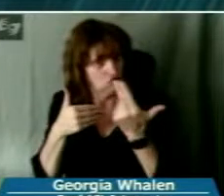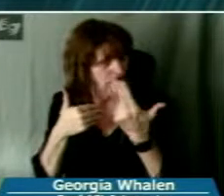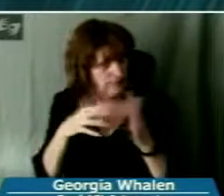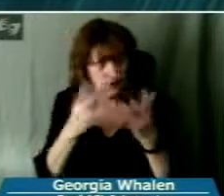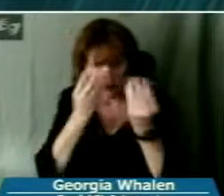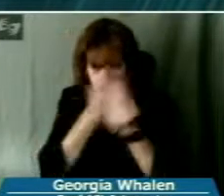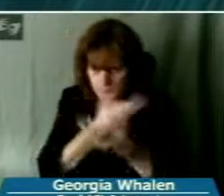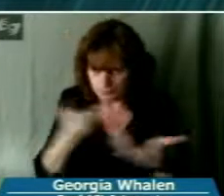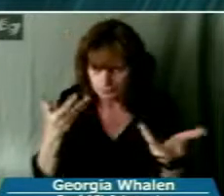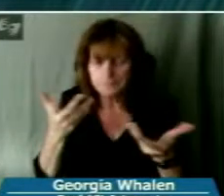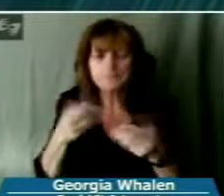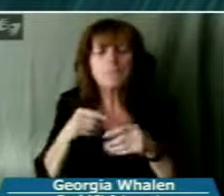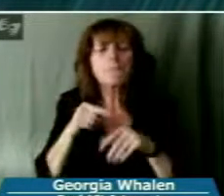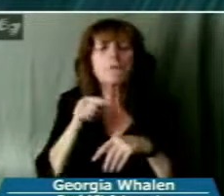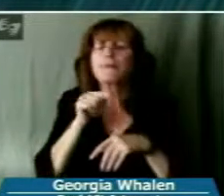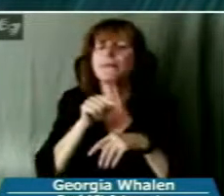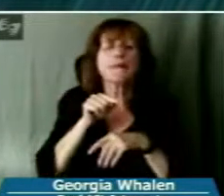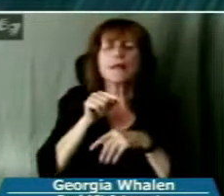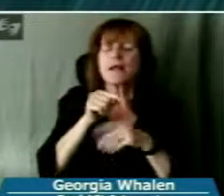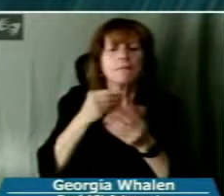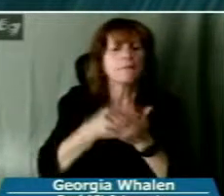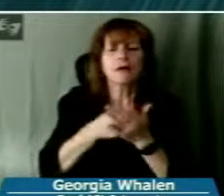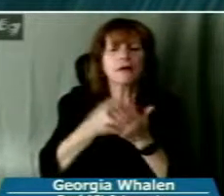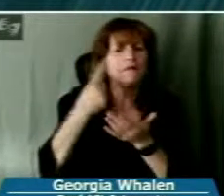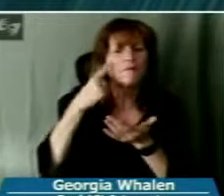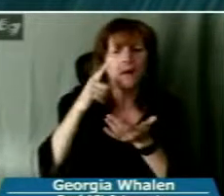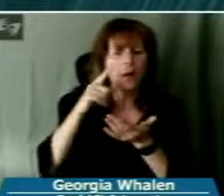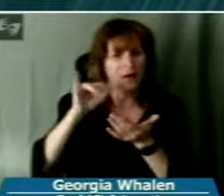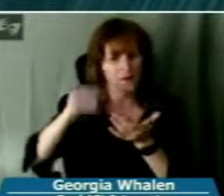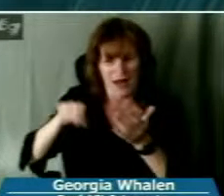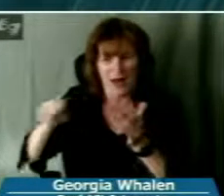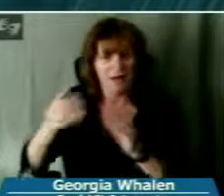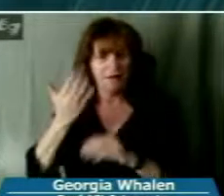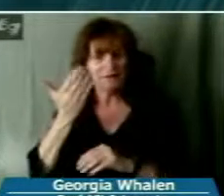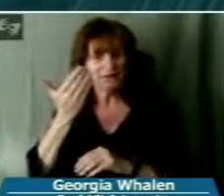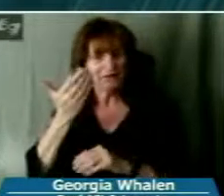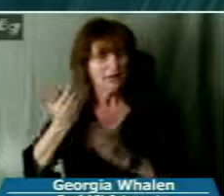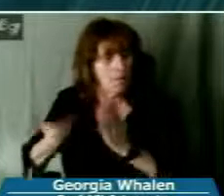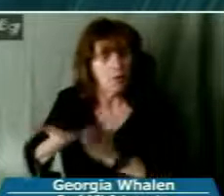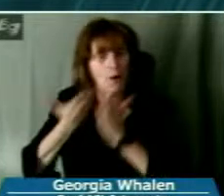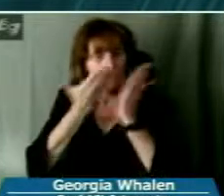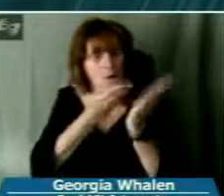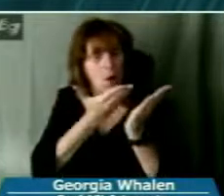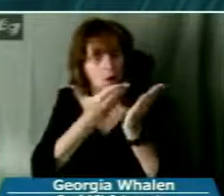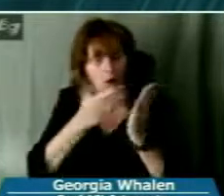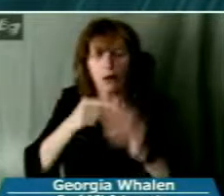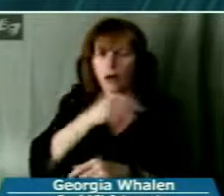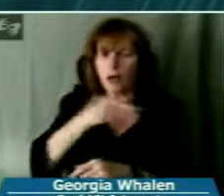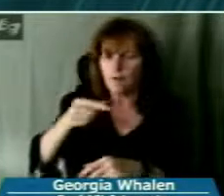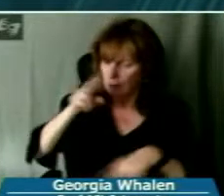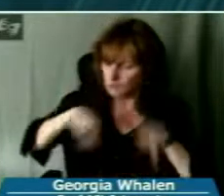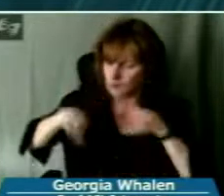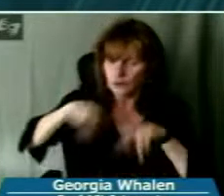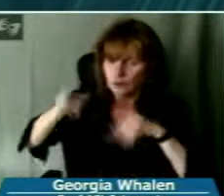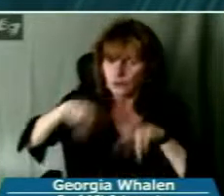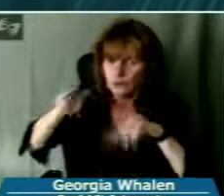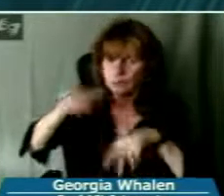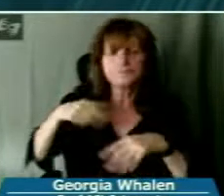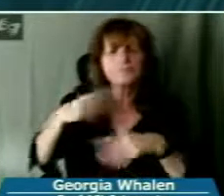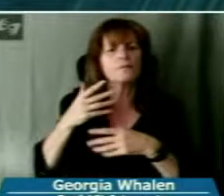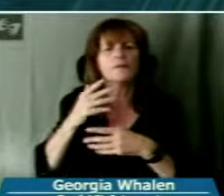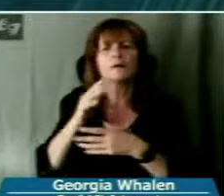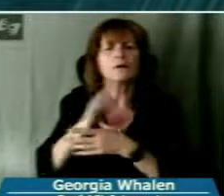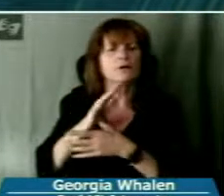phase includes 15 proposals accepted by the government, which includes a rapid testing method put forward by St.